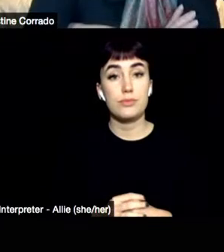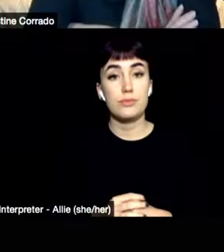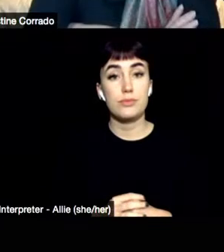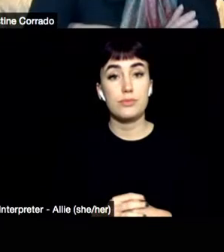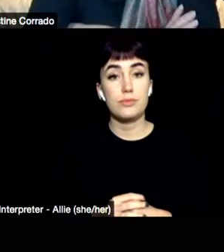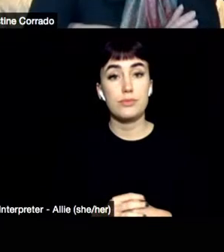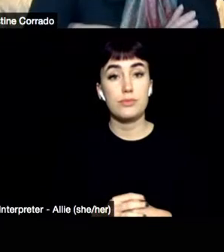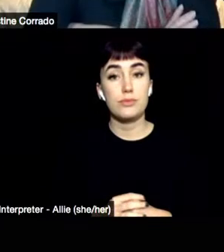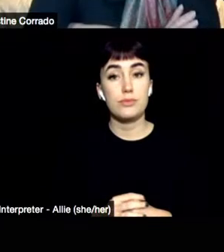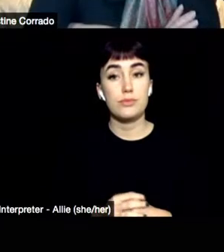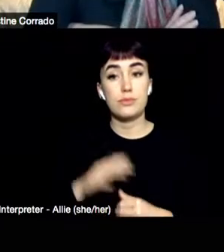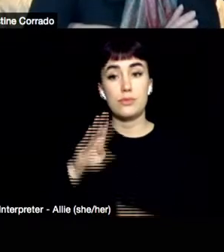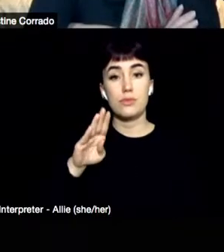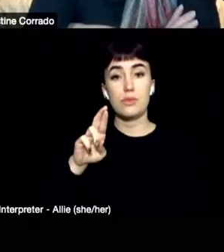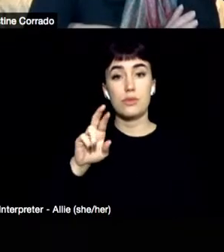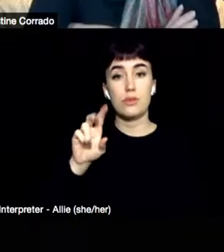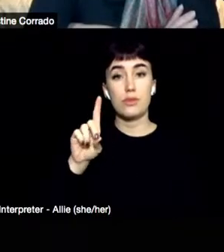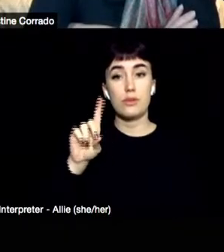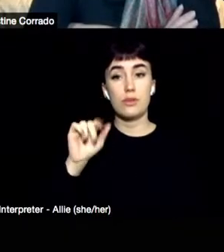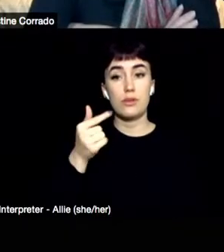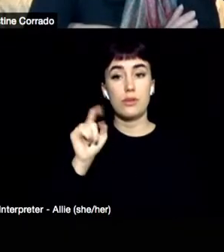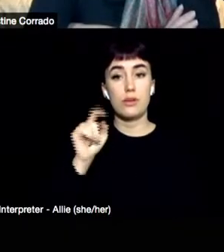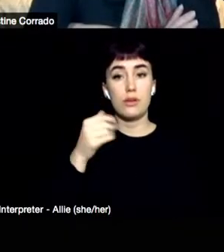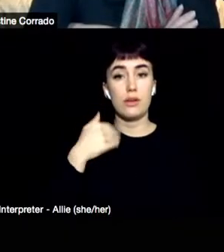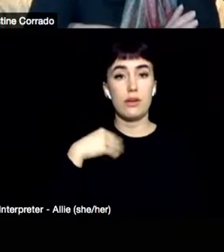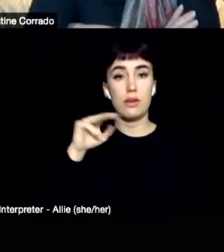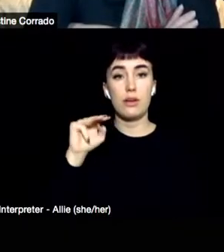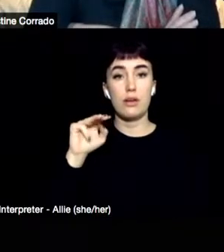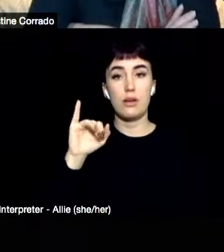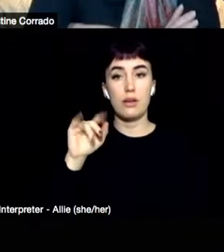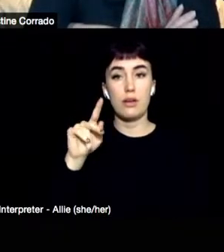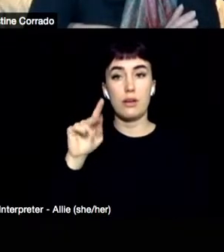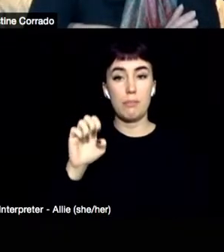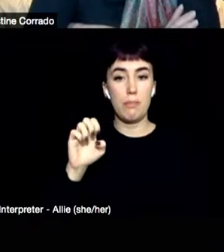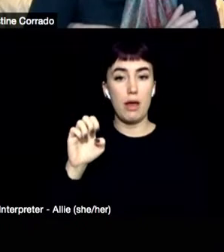I have Mike Dorfner.